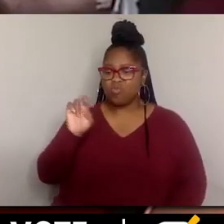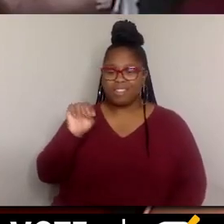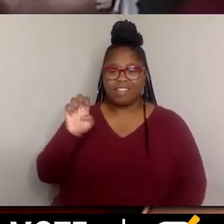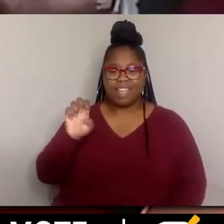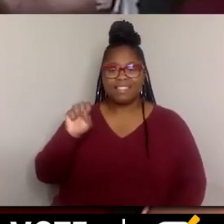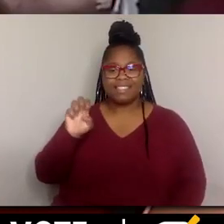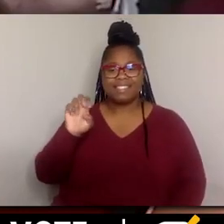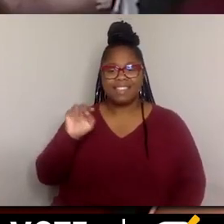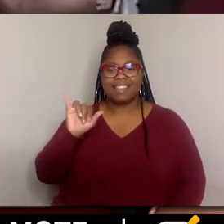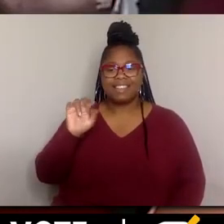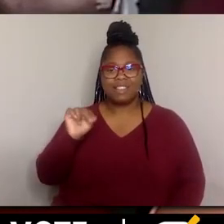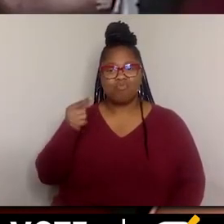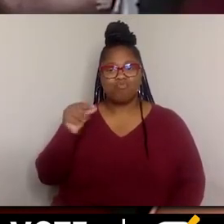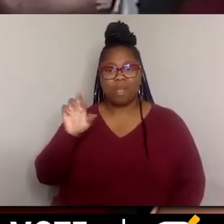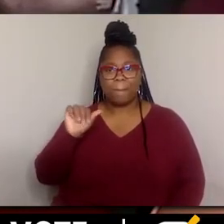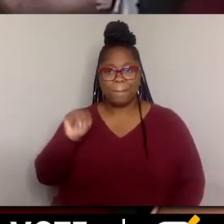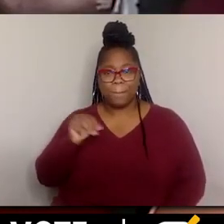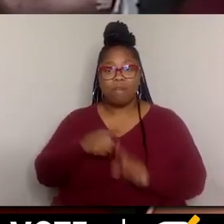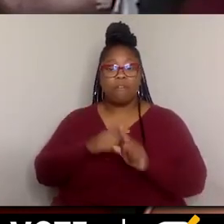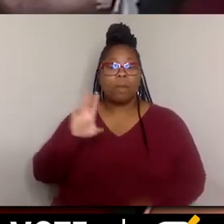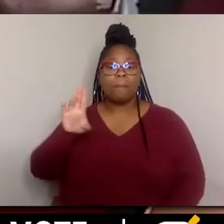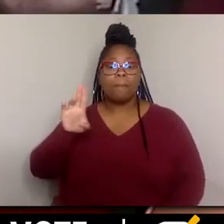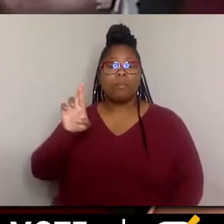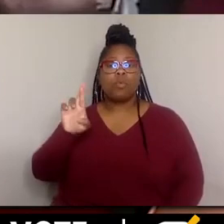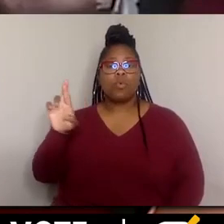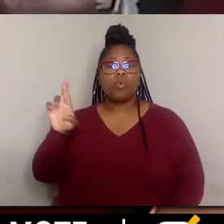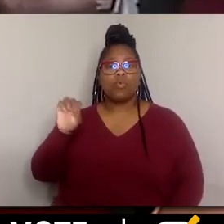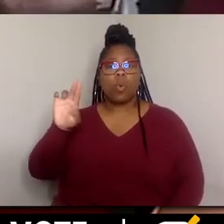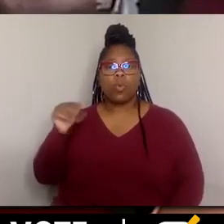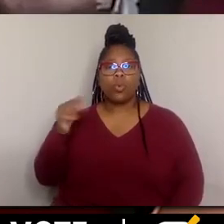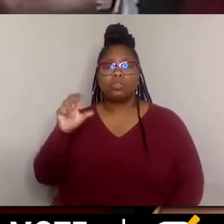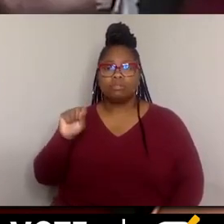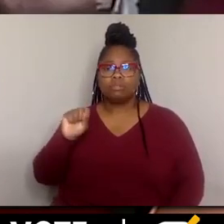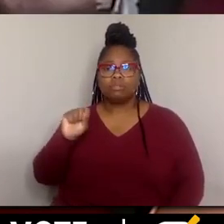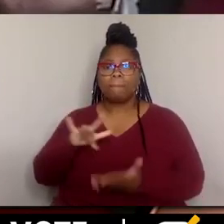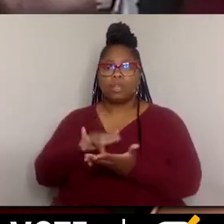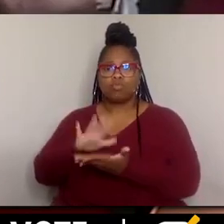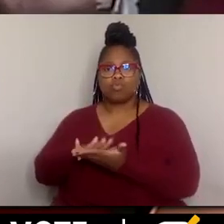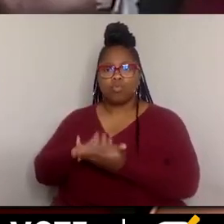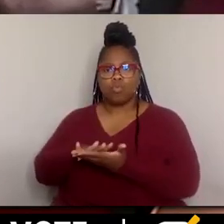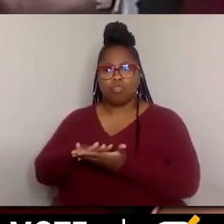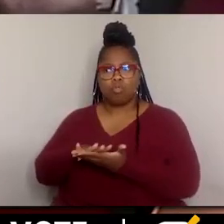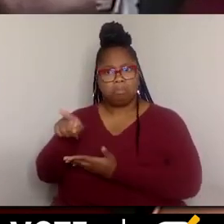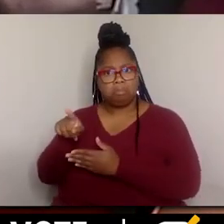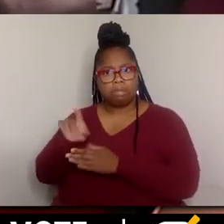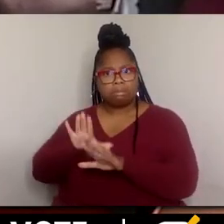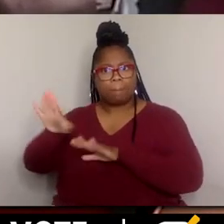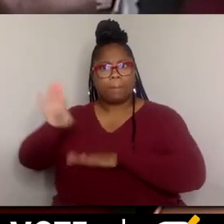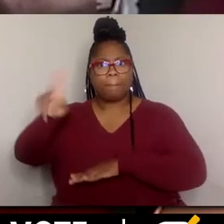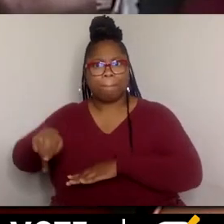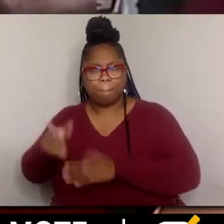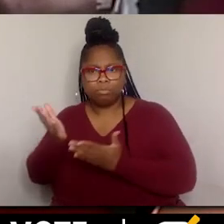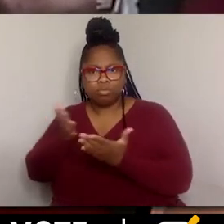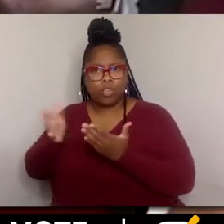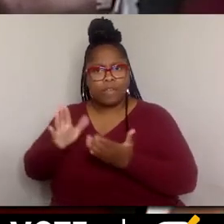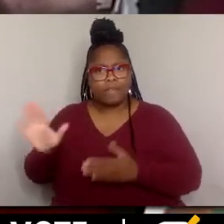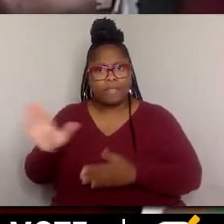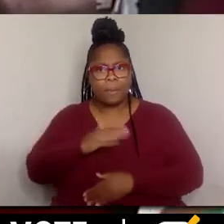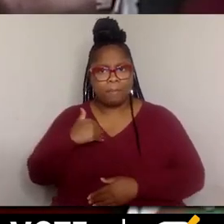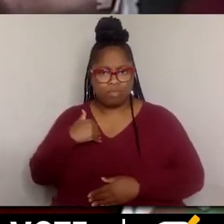Sinegram at Burroughs Middle School, who are stepping up to serve their members this year.